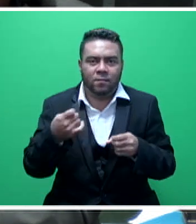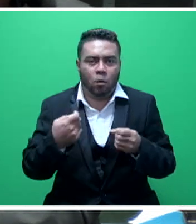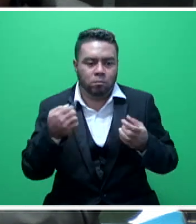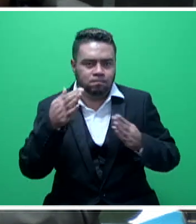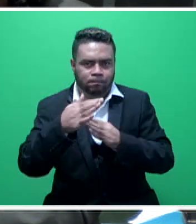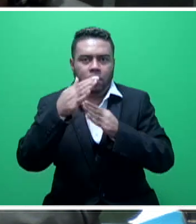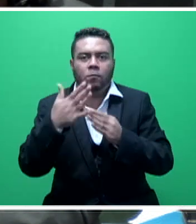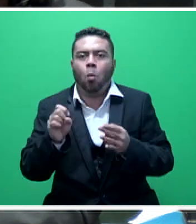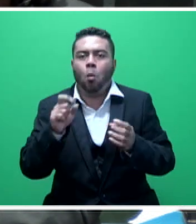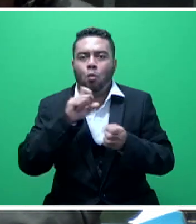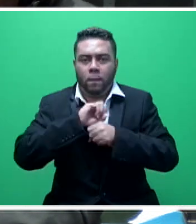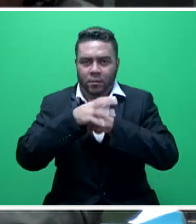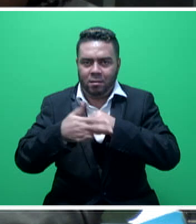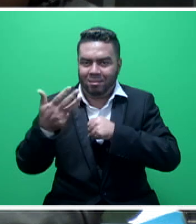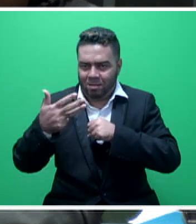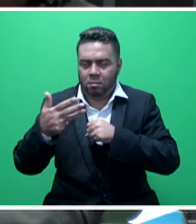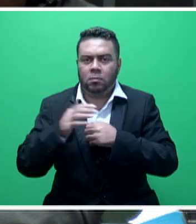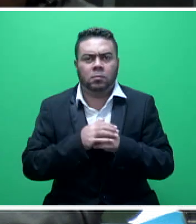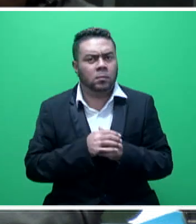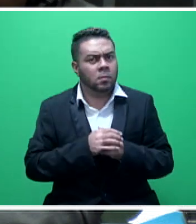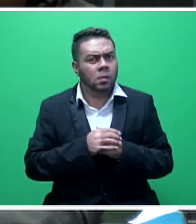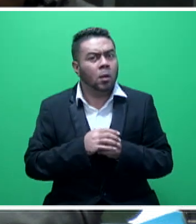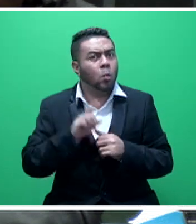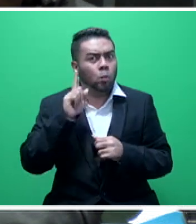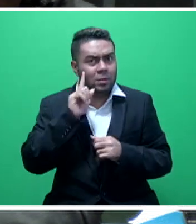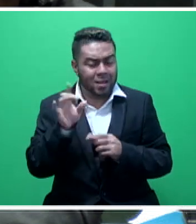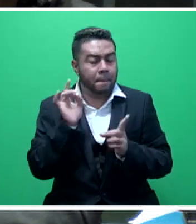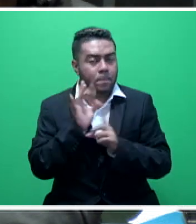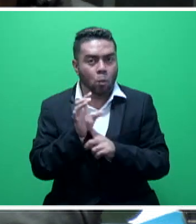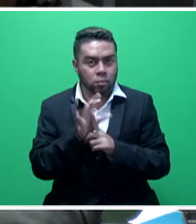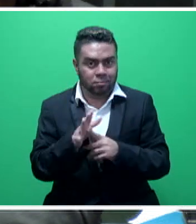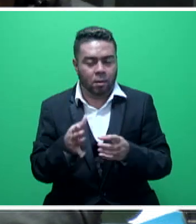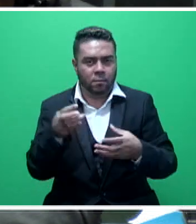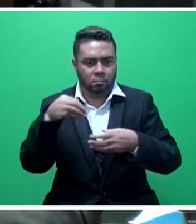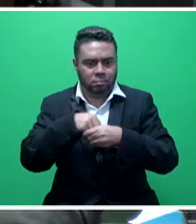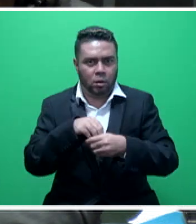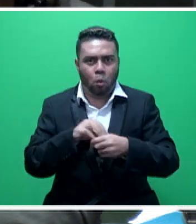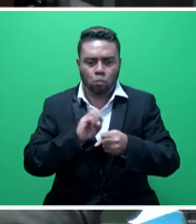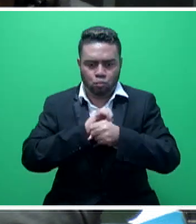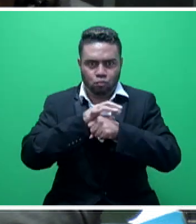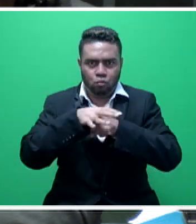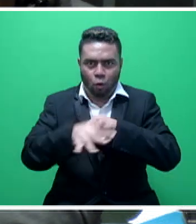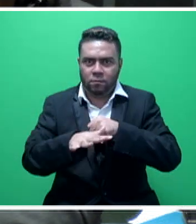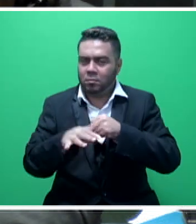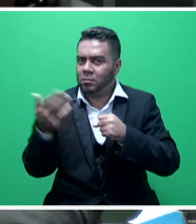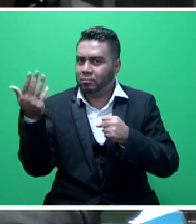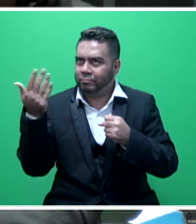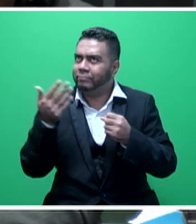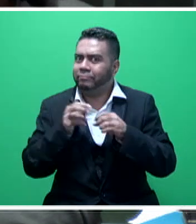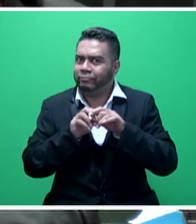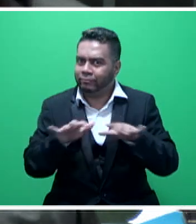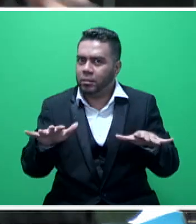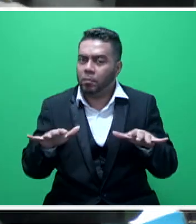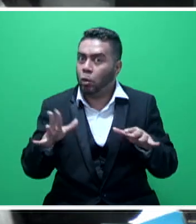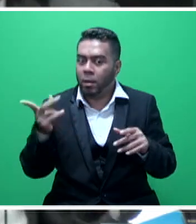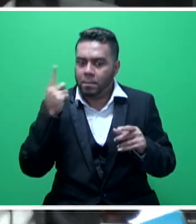see the importance that we are now beginning to play in this area of COVID-19 around the region, around the world, because they are